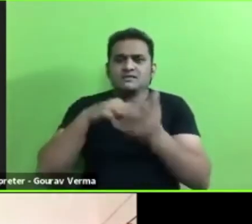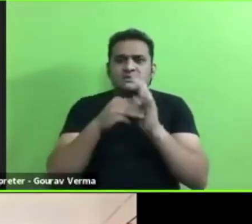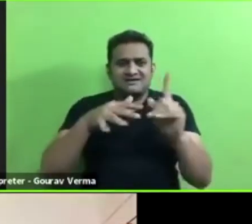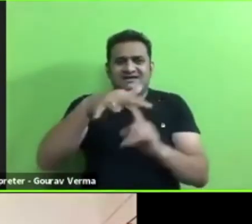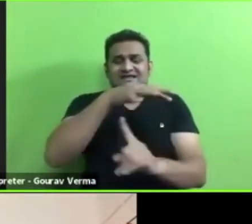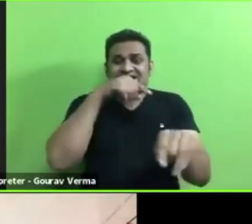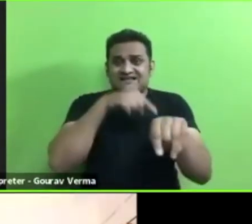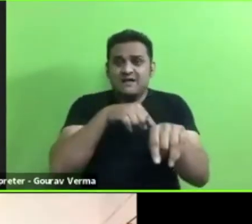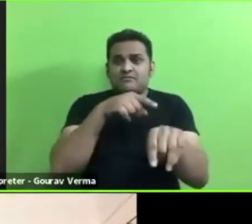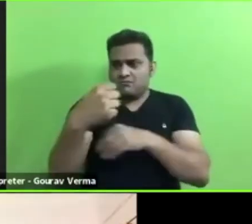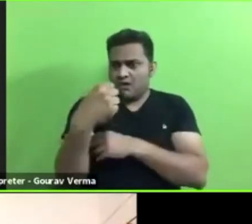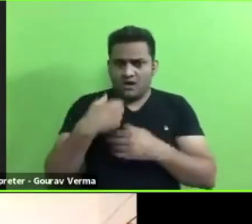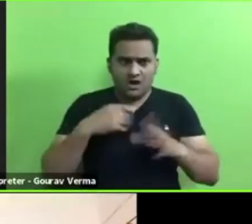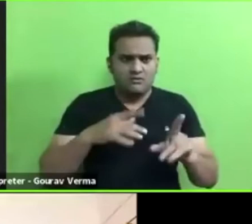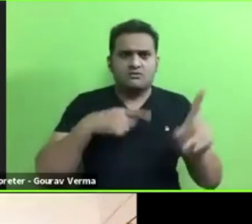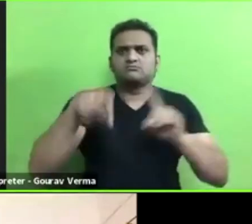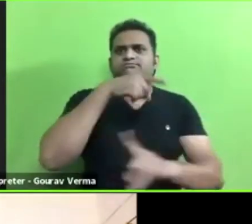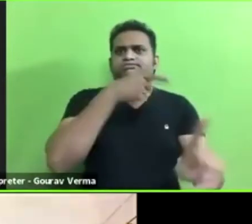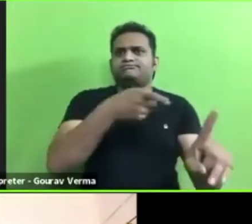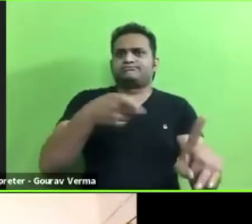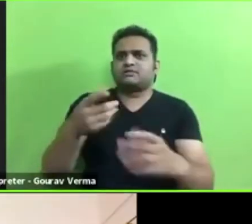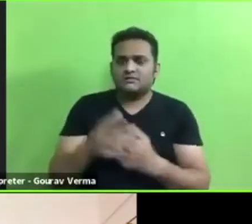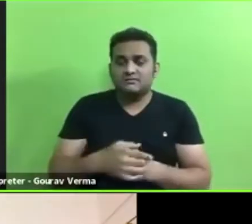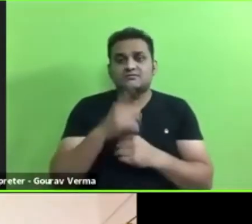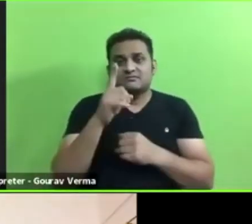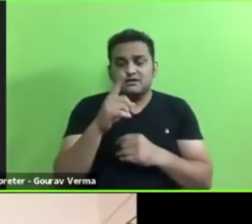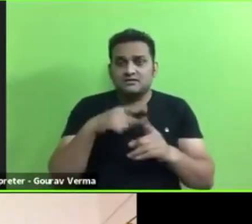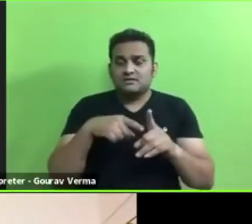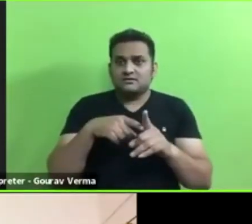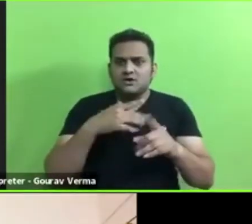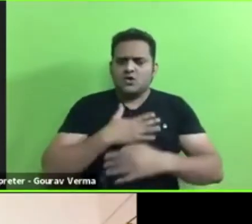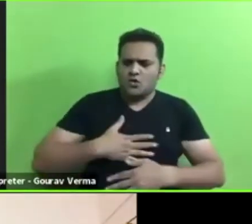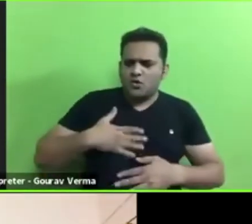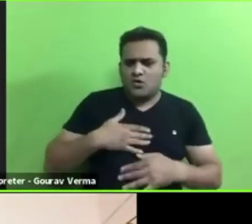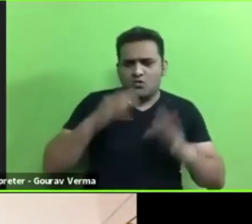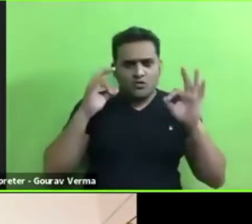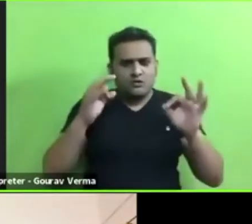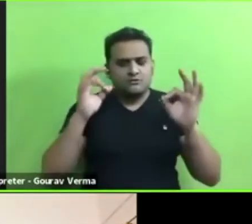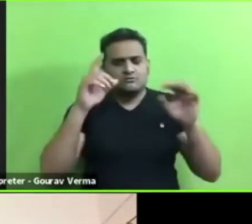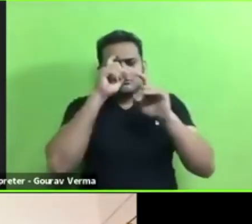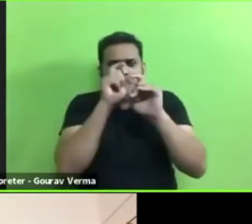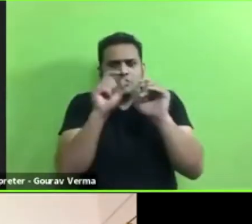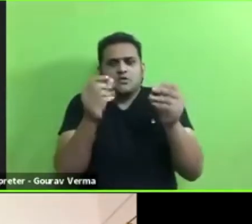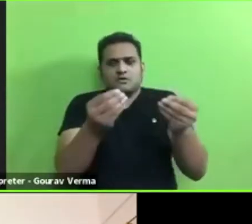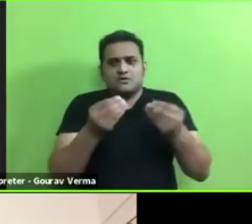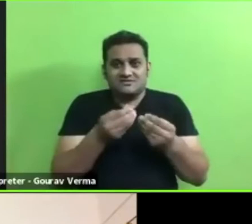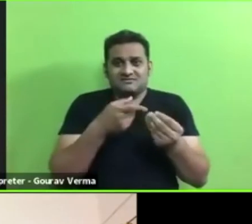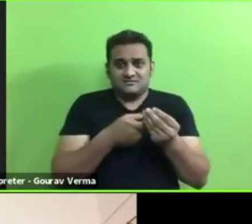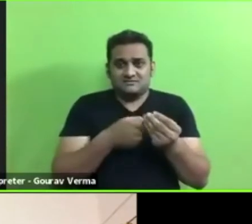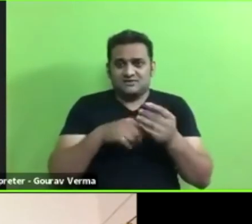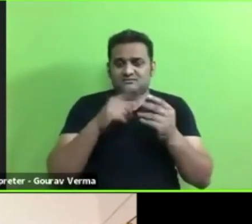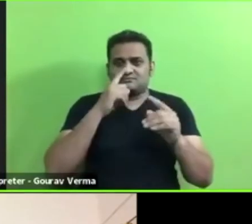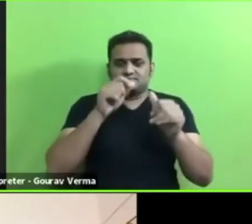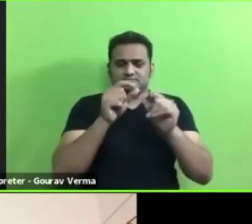system in that power landscape, right? And the access to this pleasure the access to this pleasure. And what are these apsaras supposed